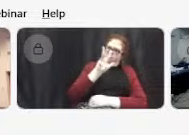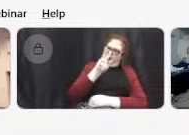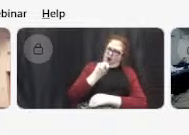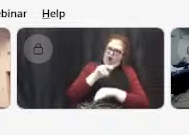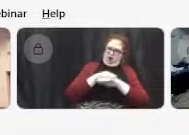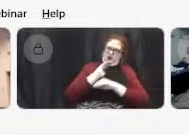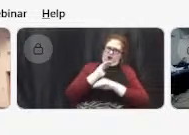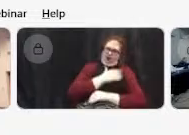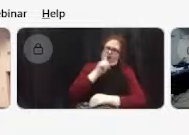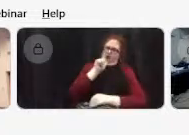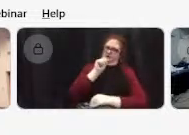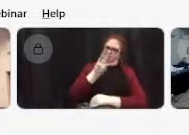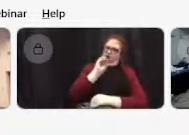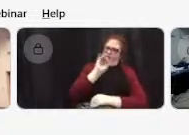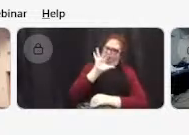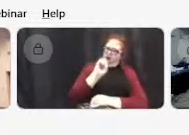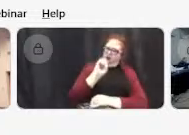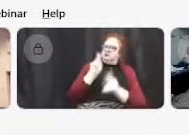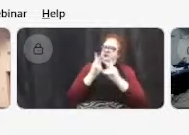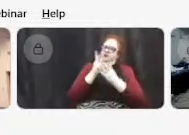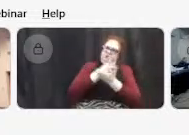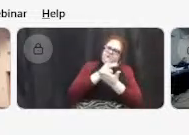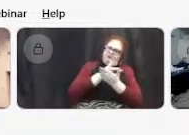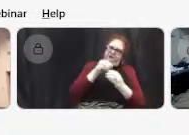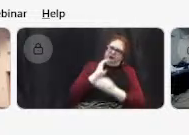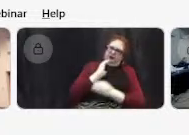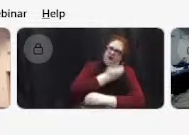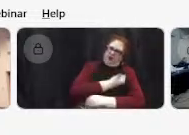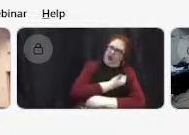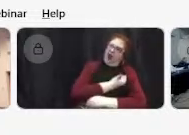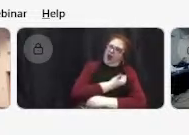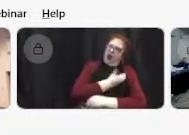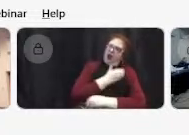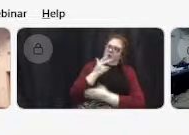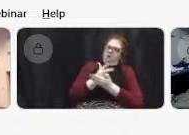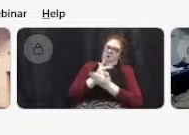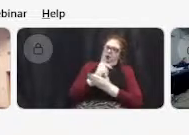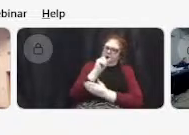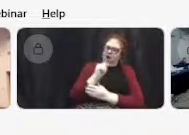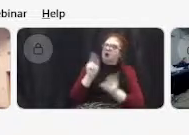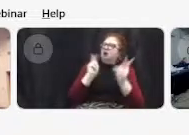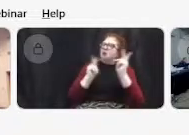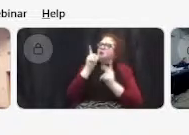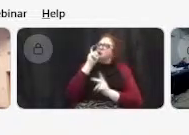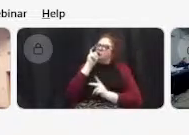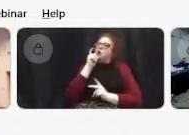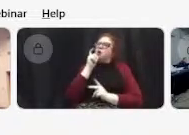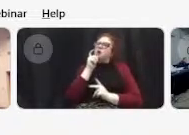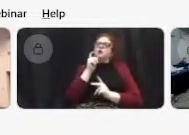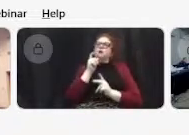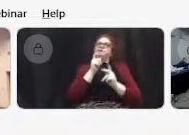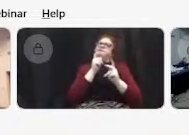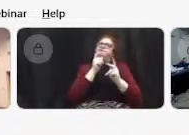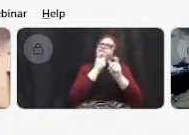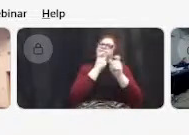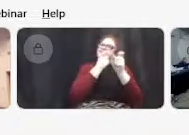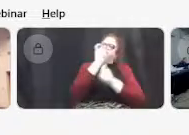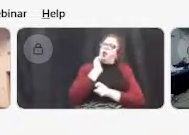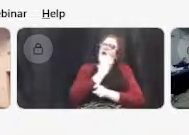lot. I had people clipping my security camera all the hours of the night. They